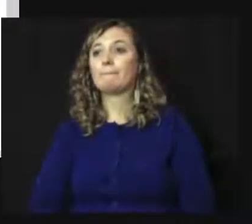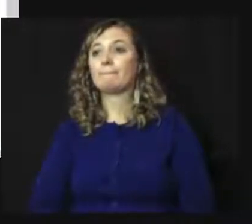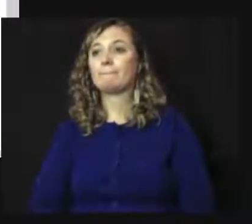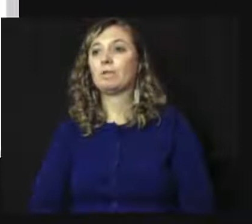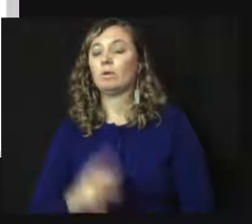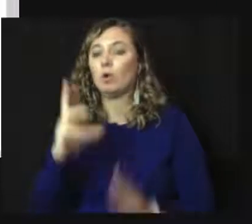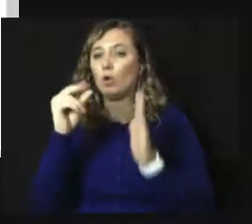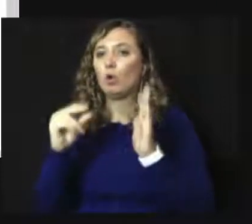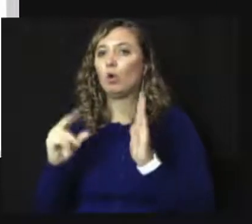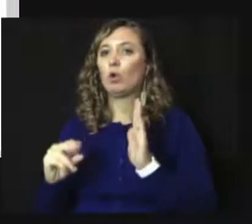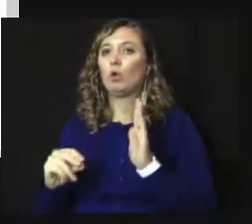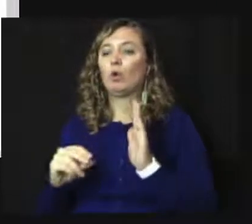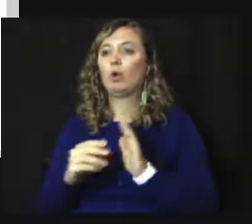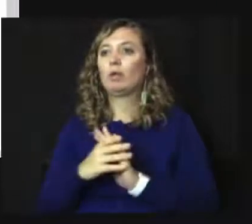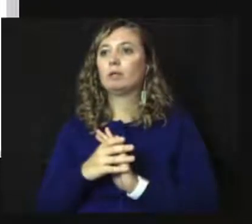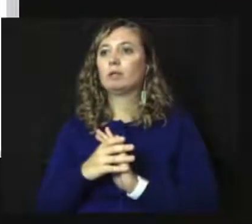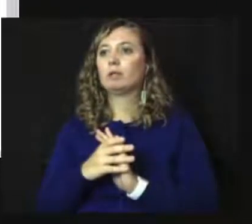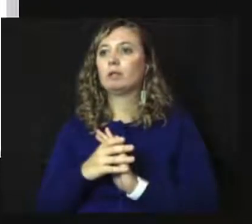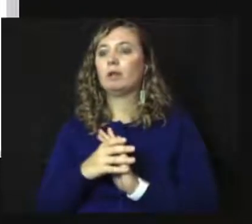Change migraine to yes.